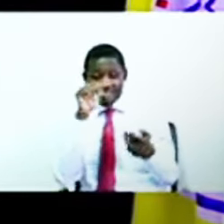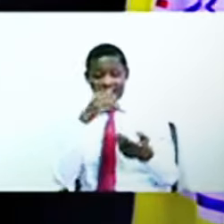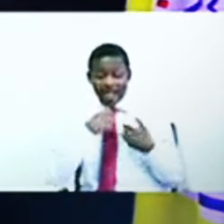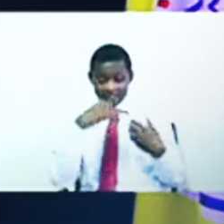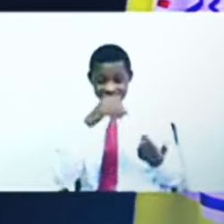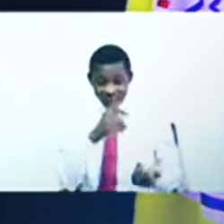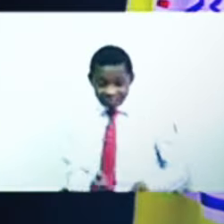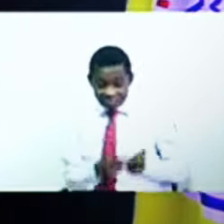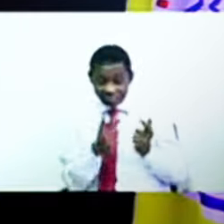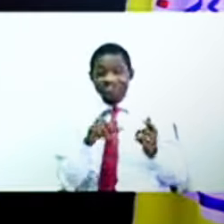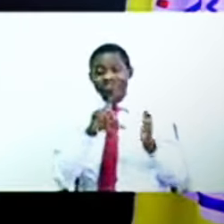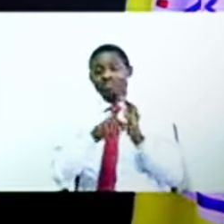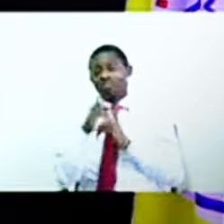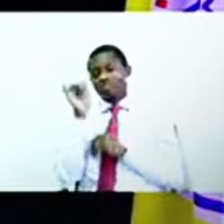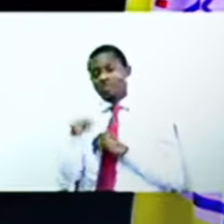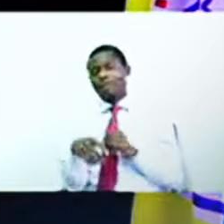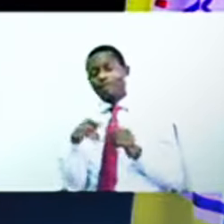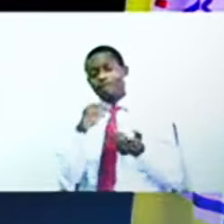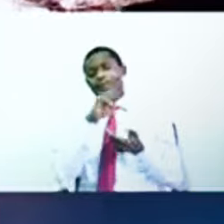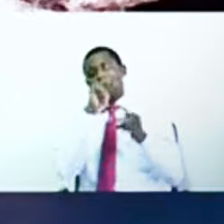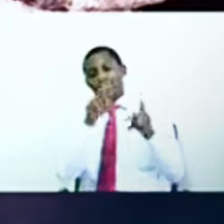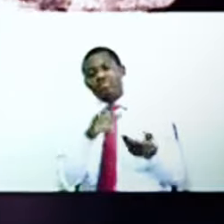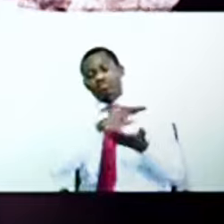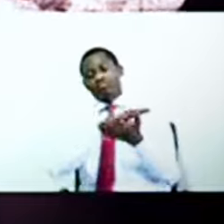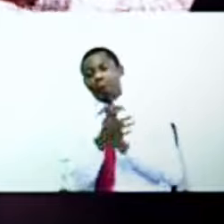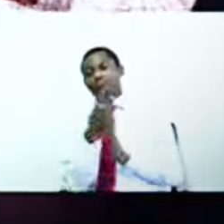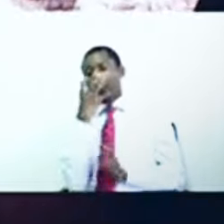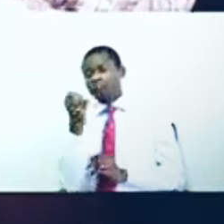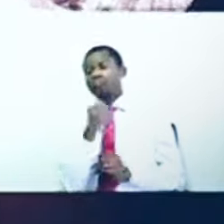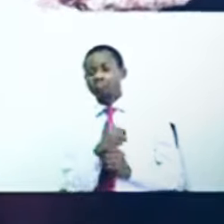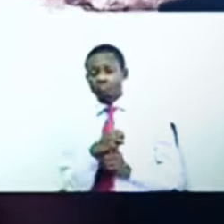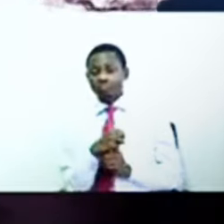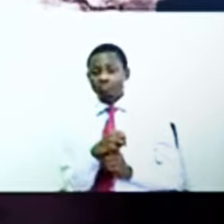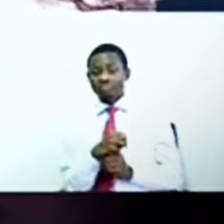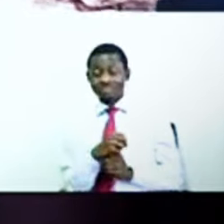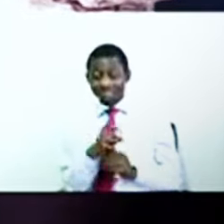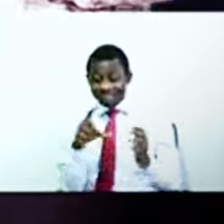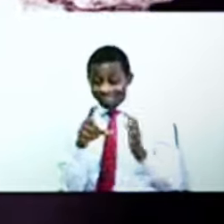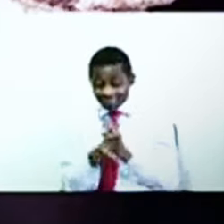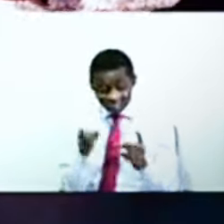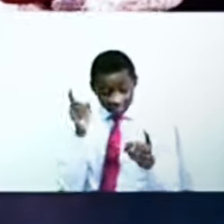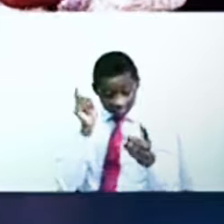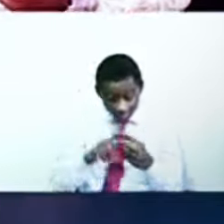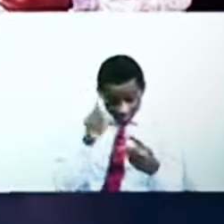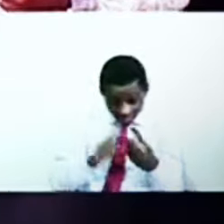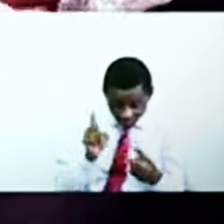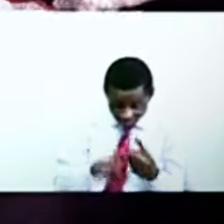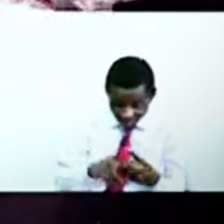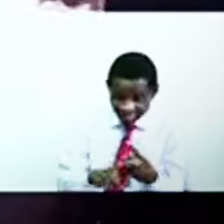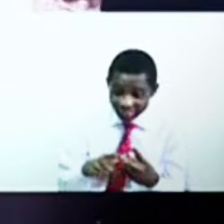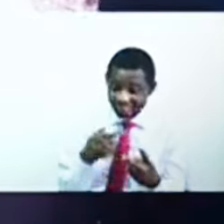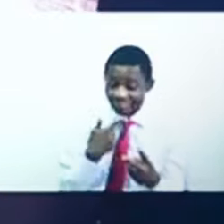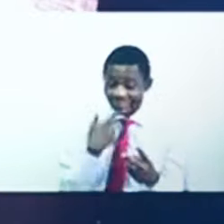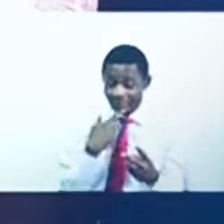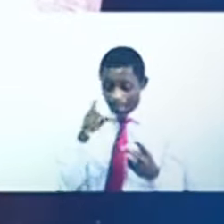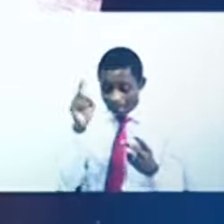cursed. The second thing is this. He says that act according to whatever they